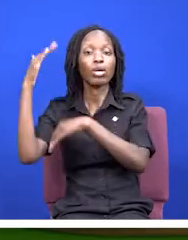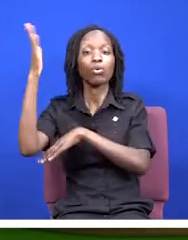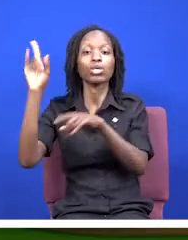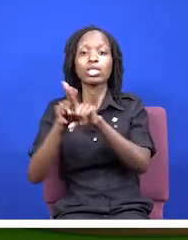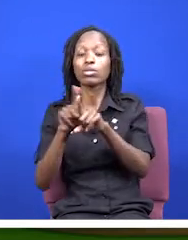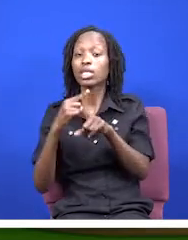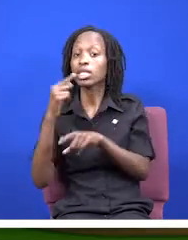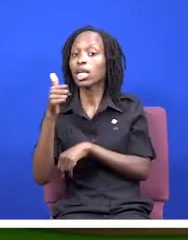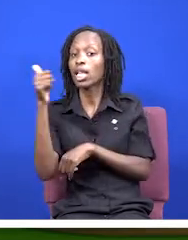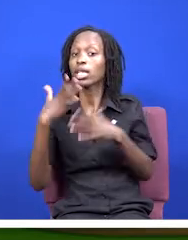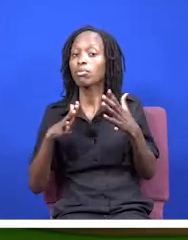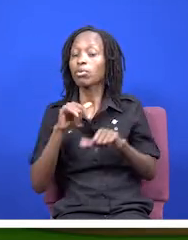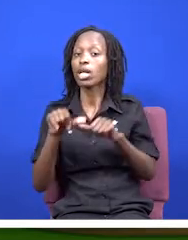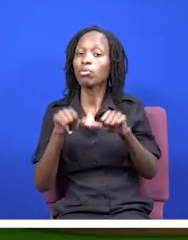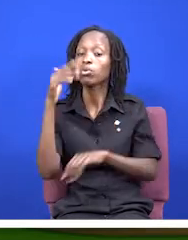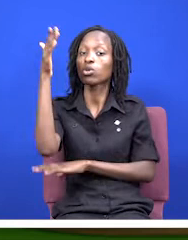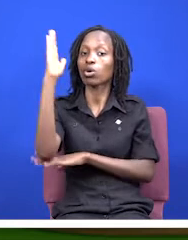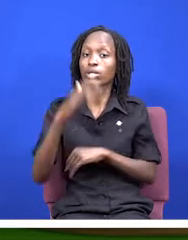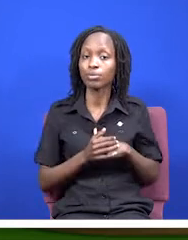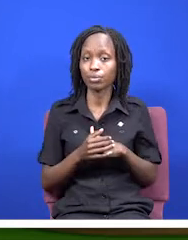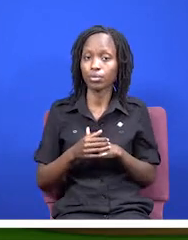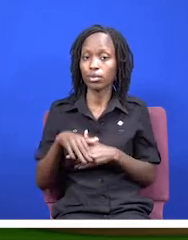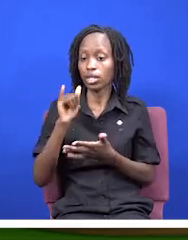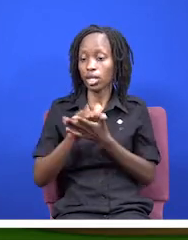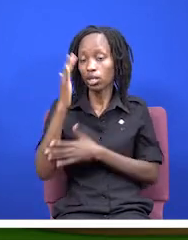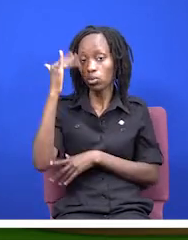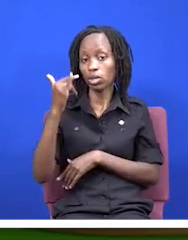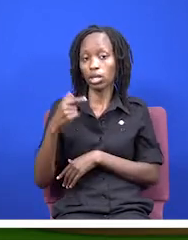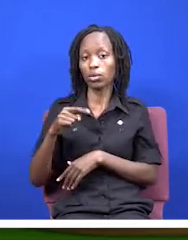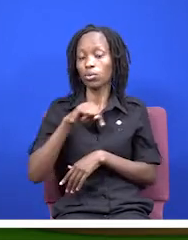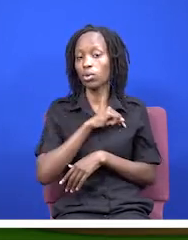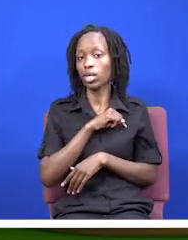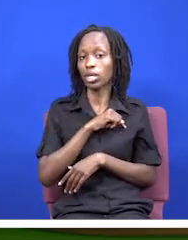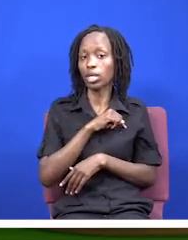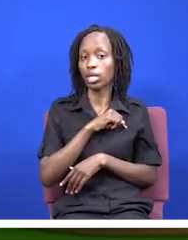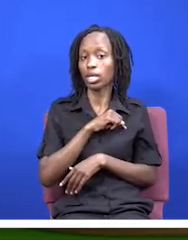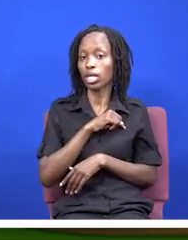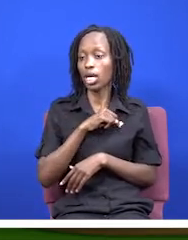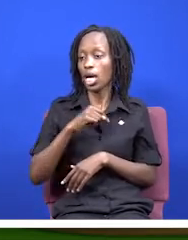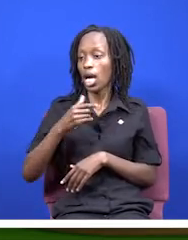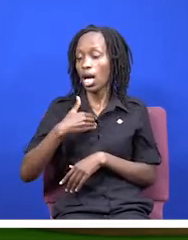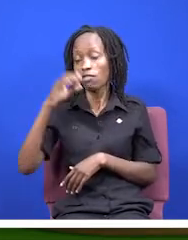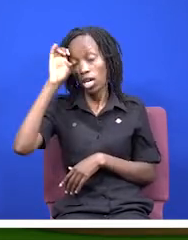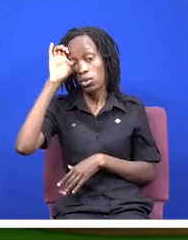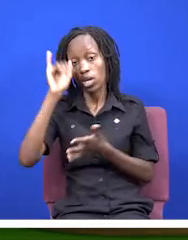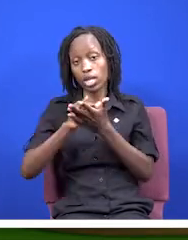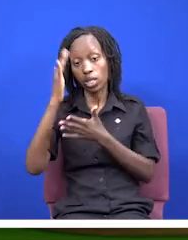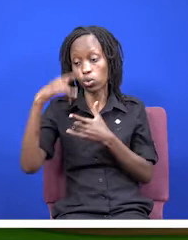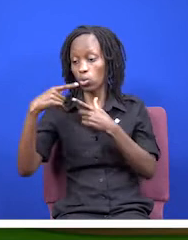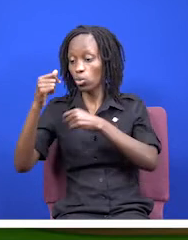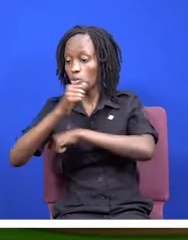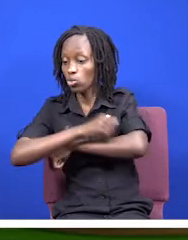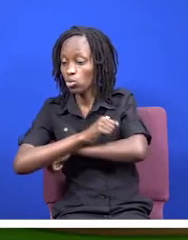obey God and tell others about God. And that's why we have education, and that's